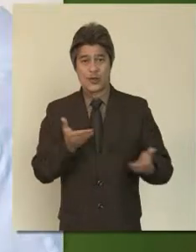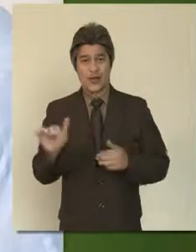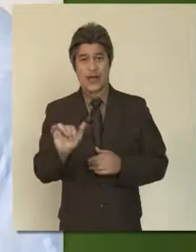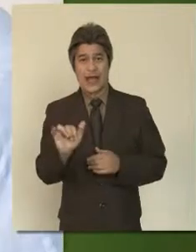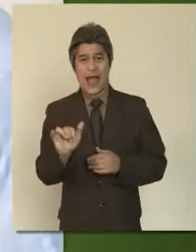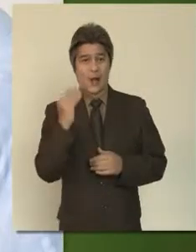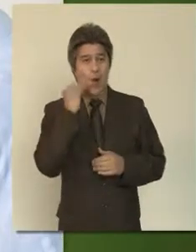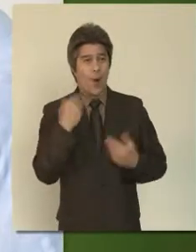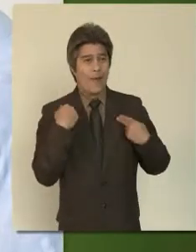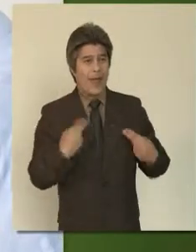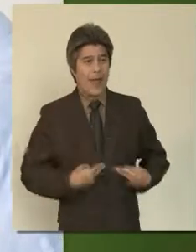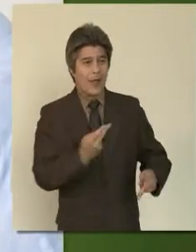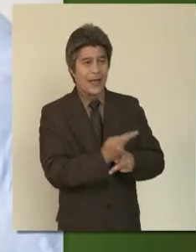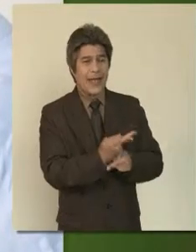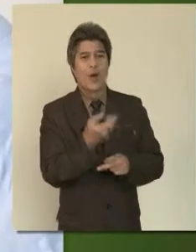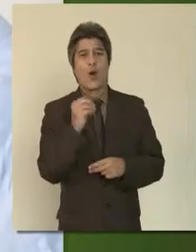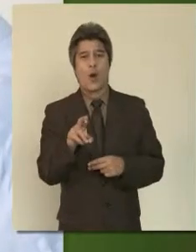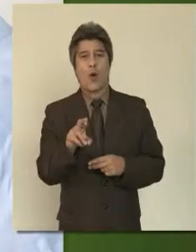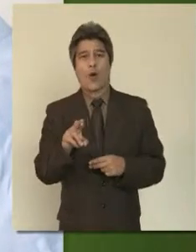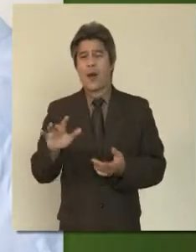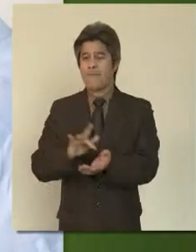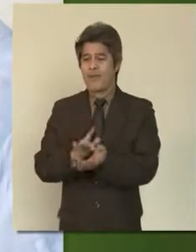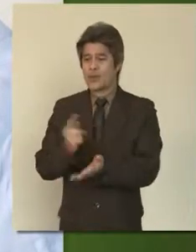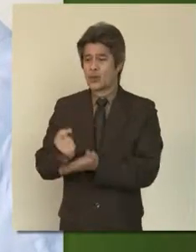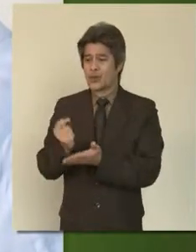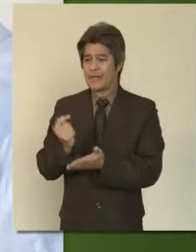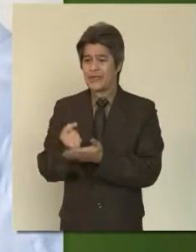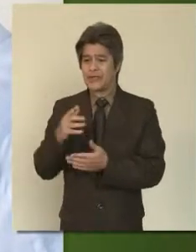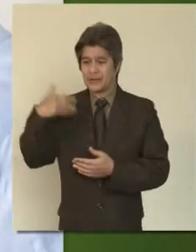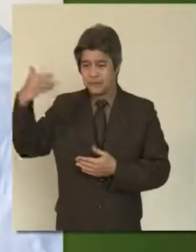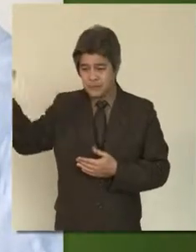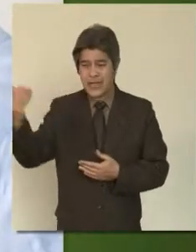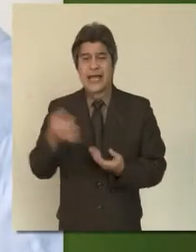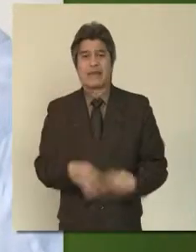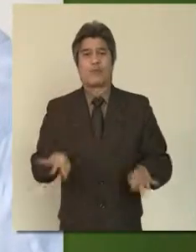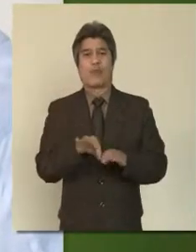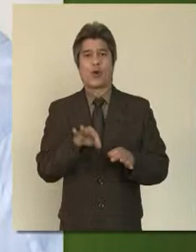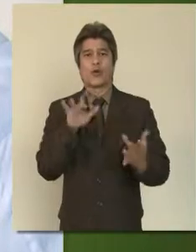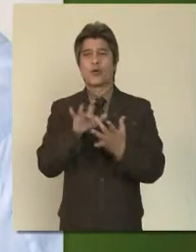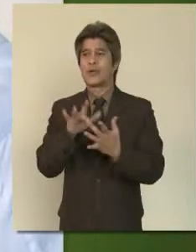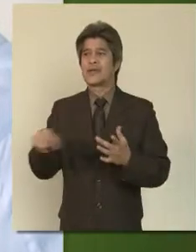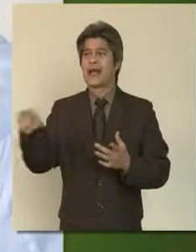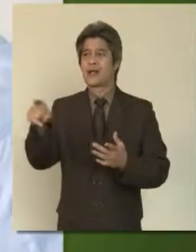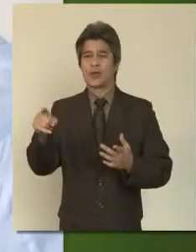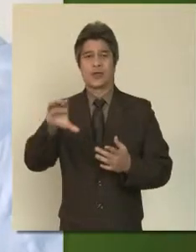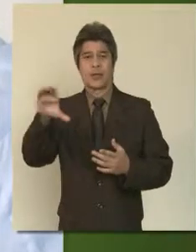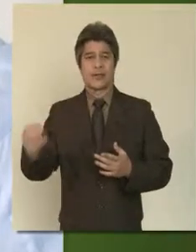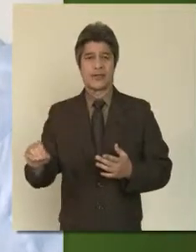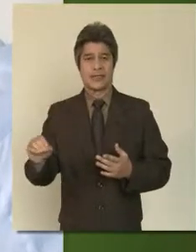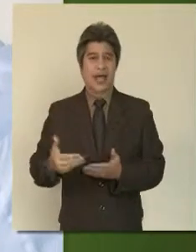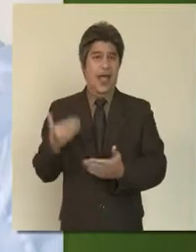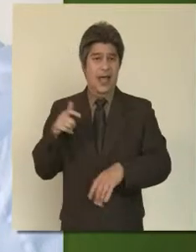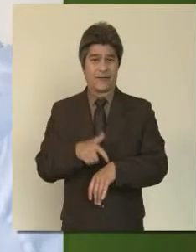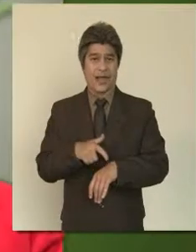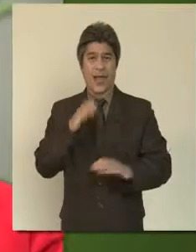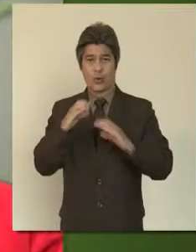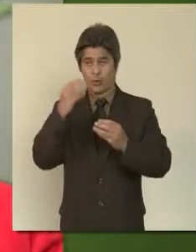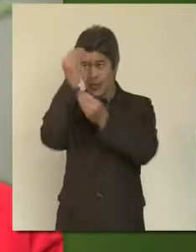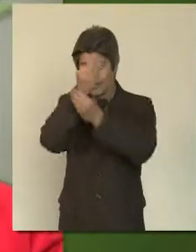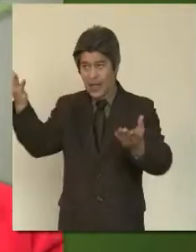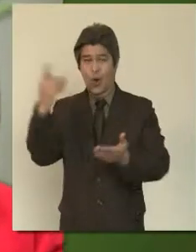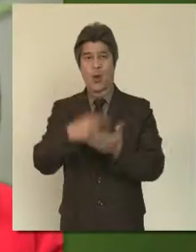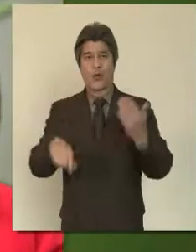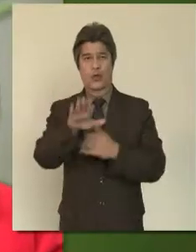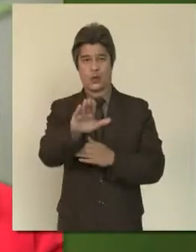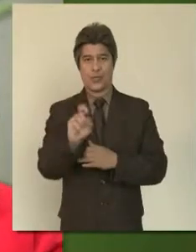receive services such as home health care or receive regular medical treatments, it's important to reach out to those service providers ahead of time and communicate